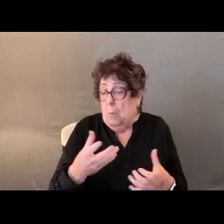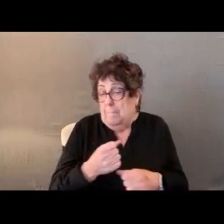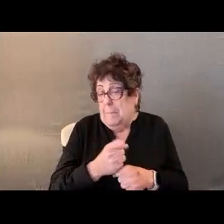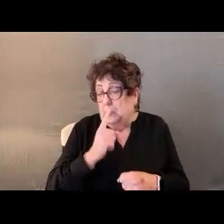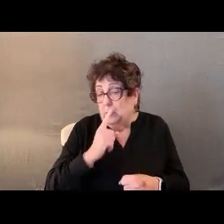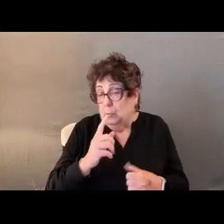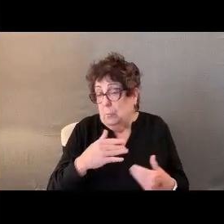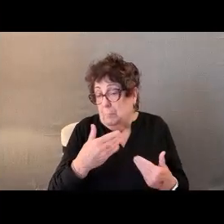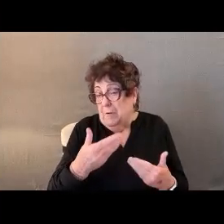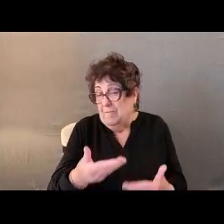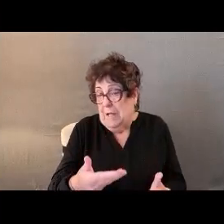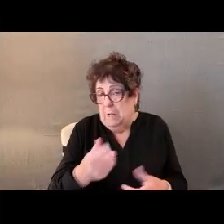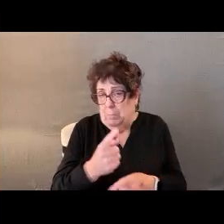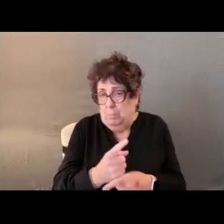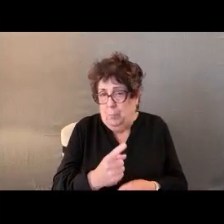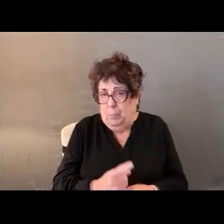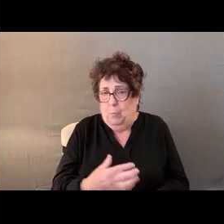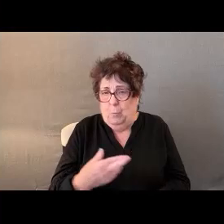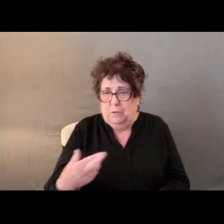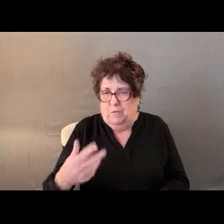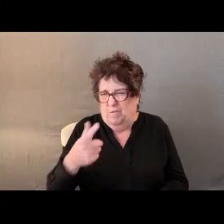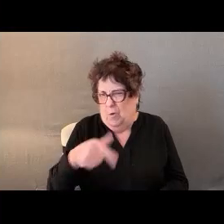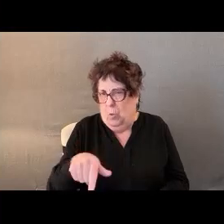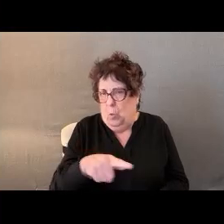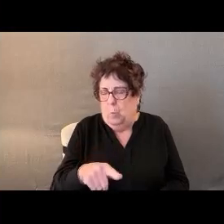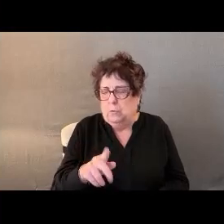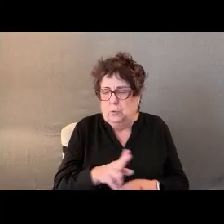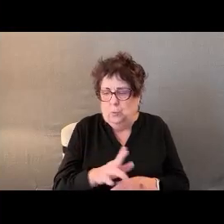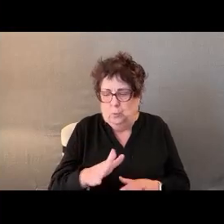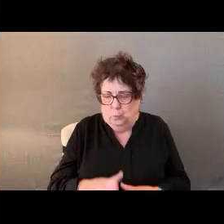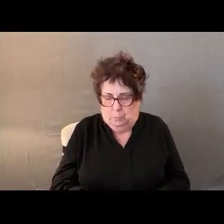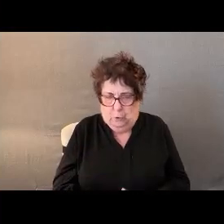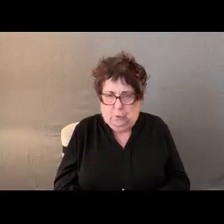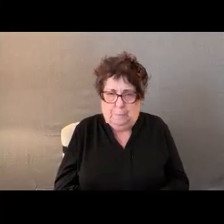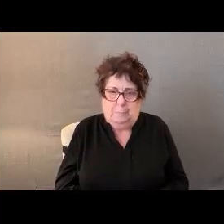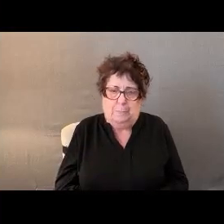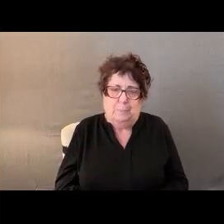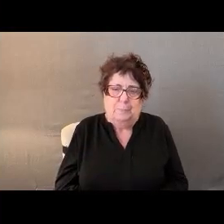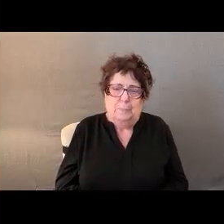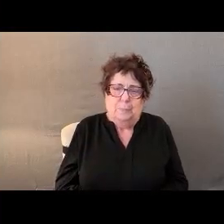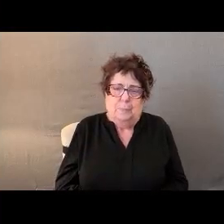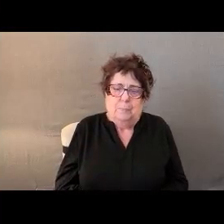appropriate resources for those consumers. In addition to that, through